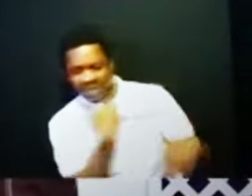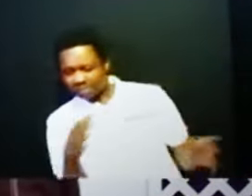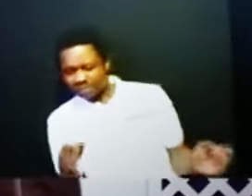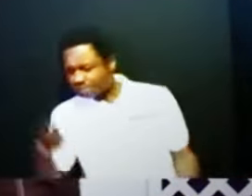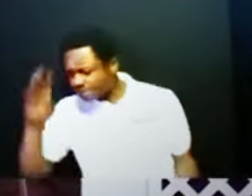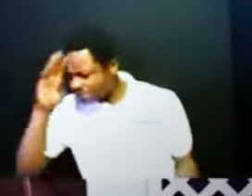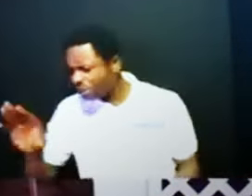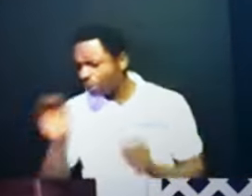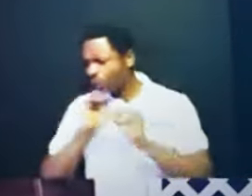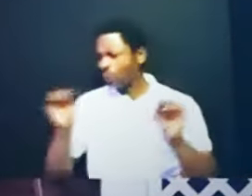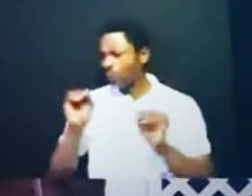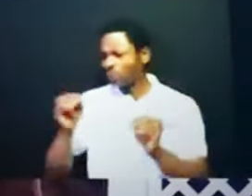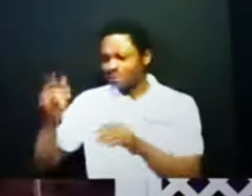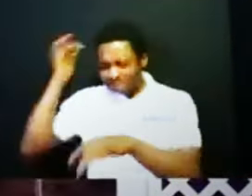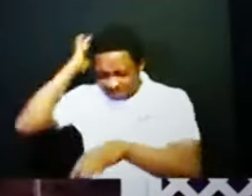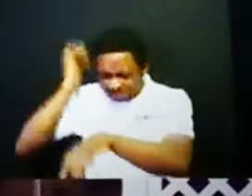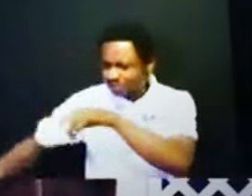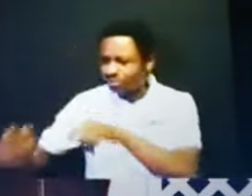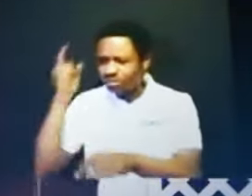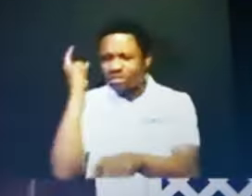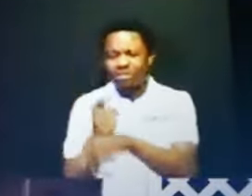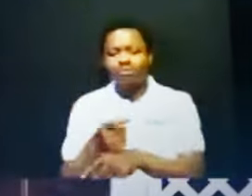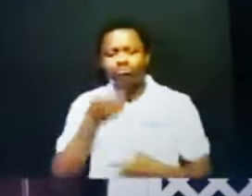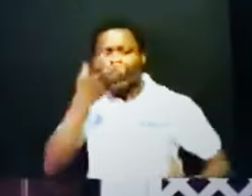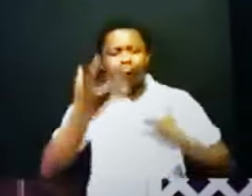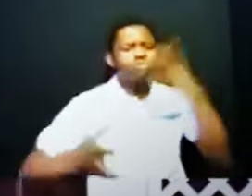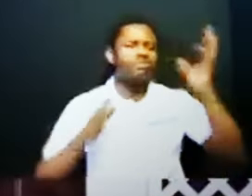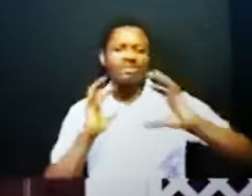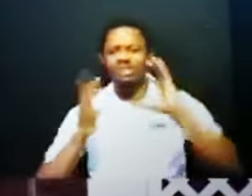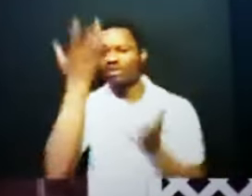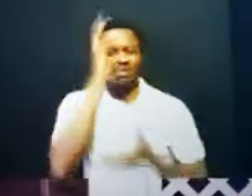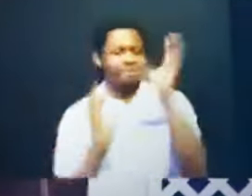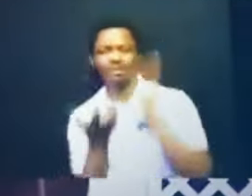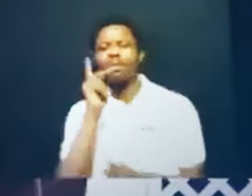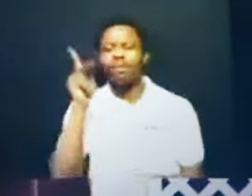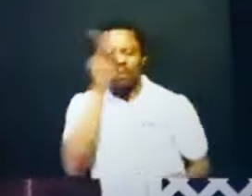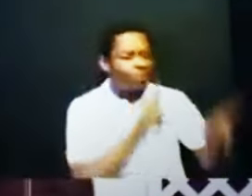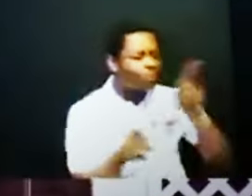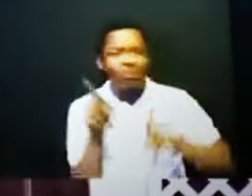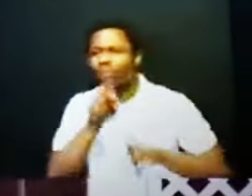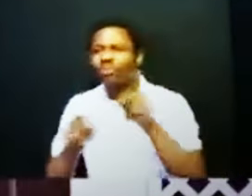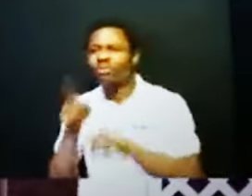doing was shouting, people, and she was angry. So the